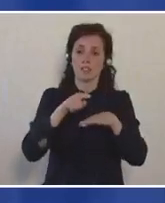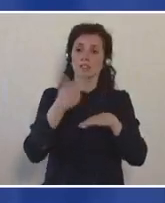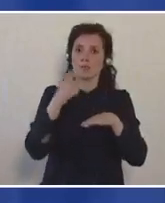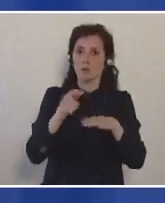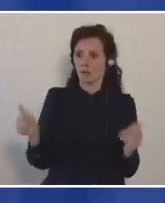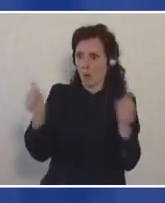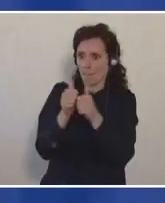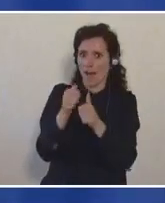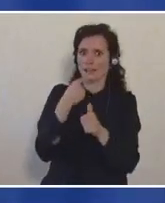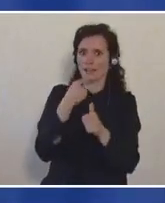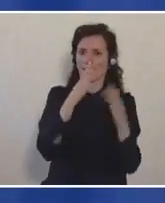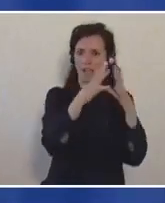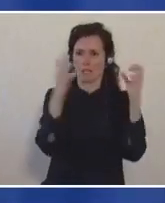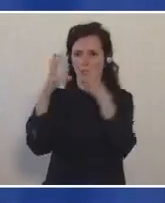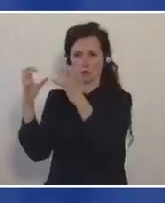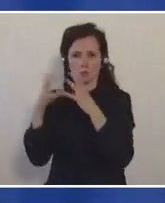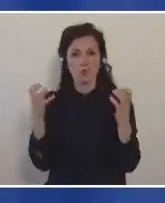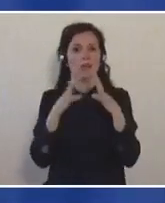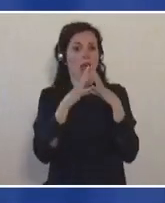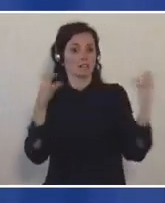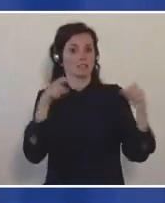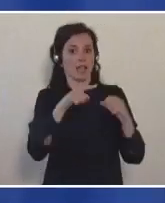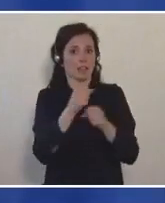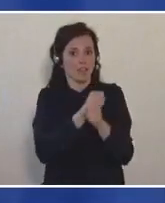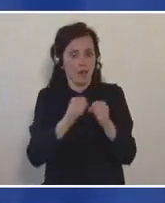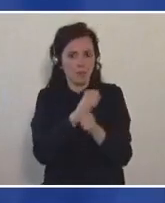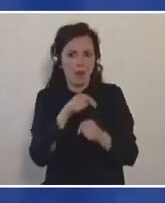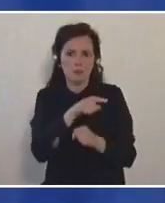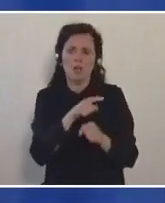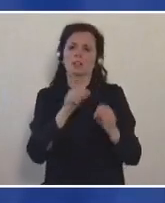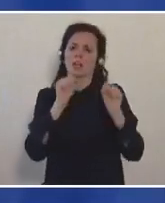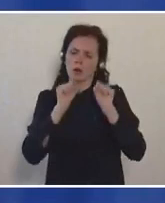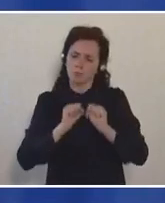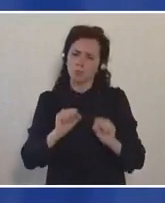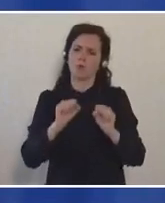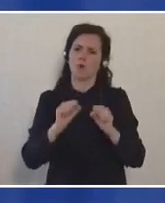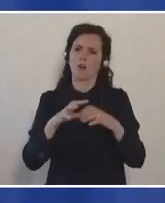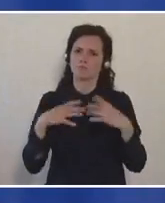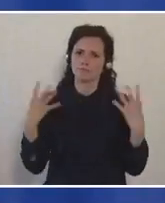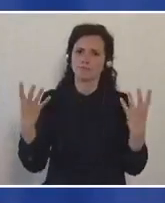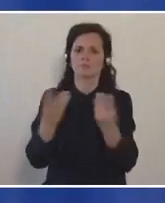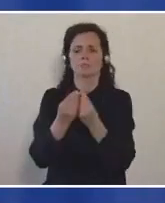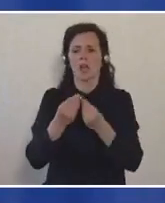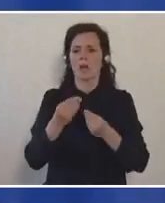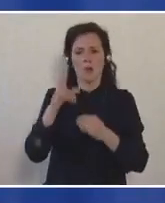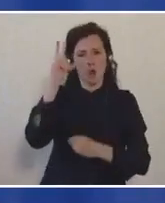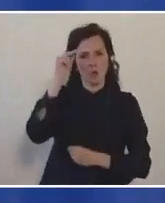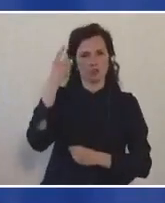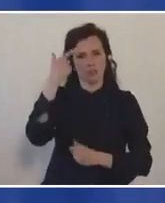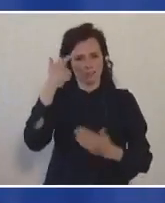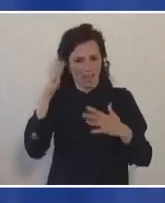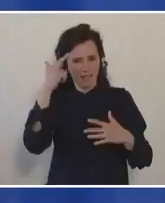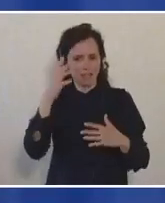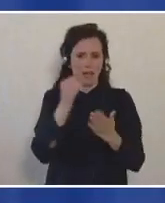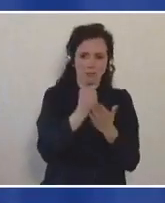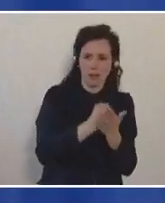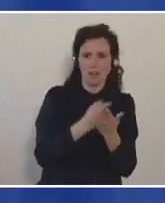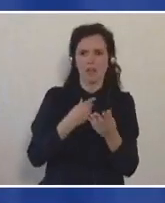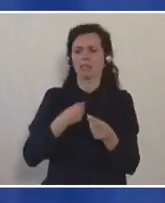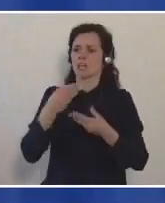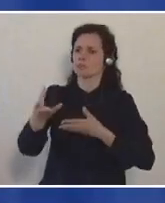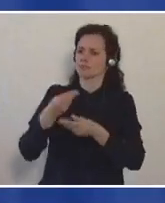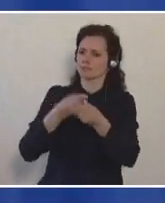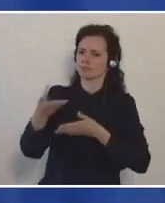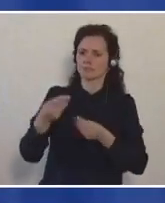companies, share knowledge and license and are involved in this building of capacities.